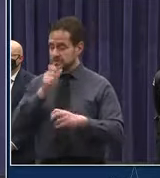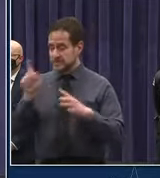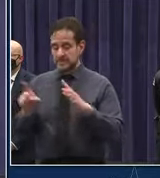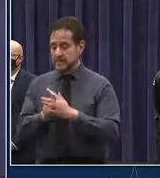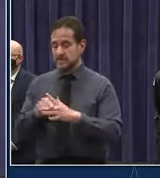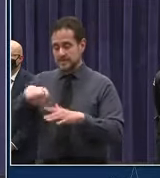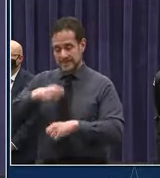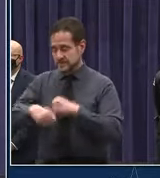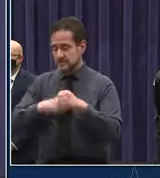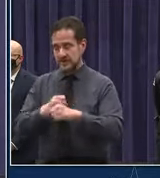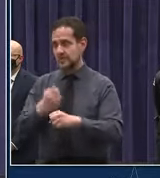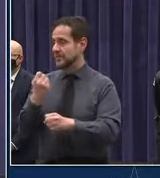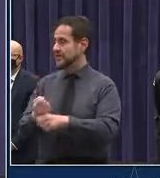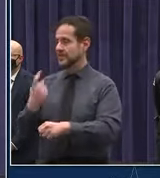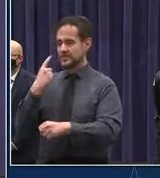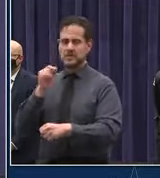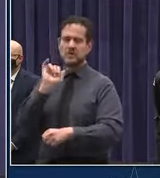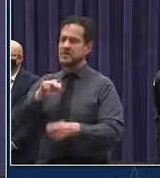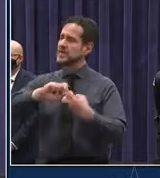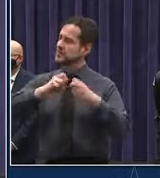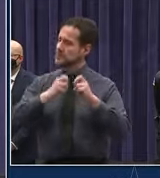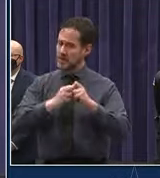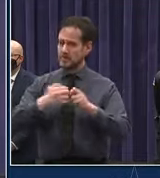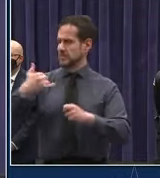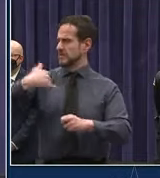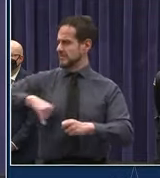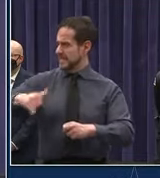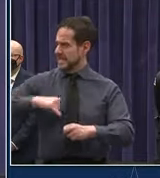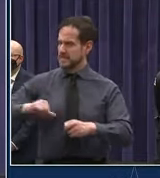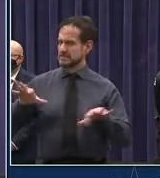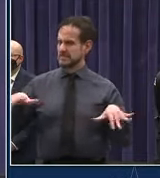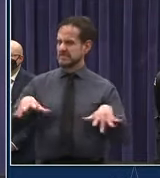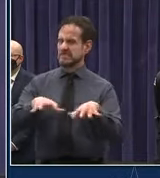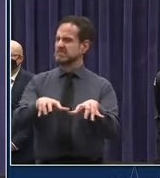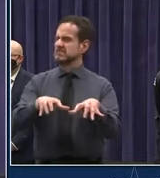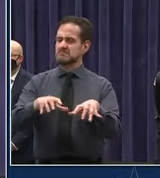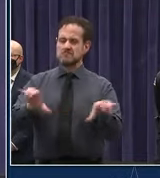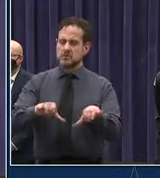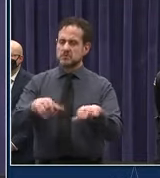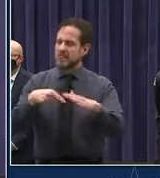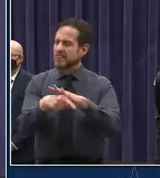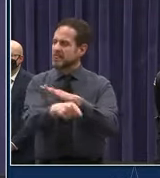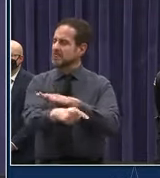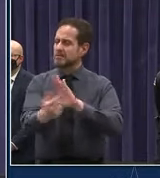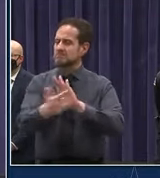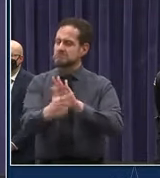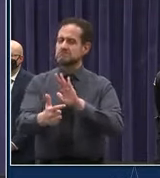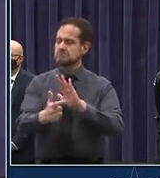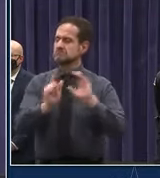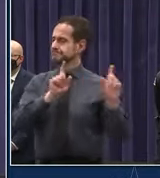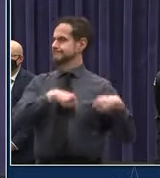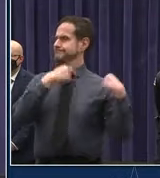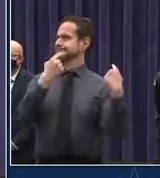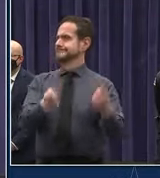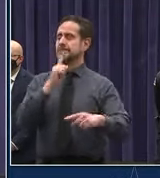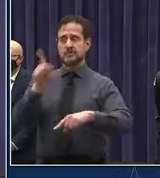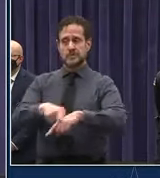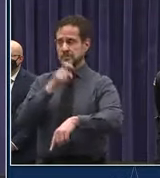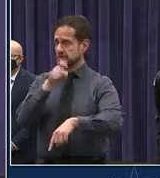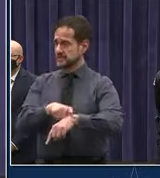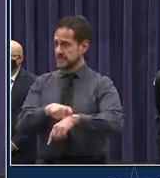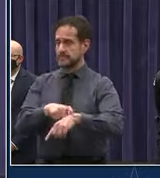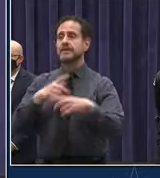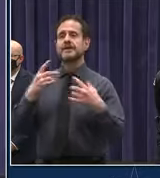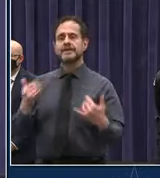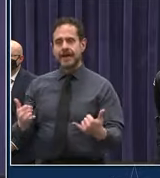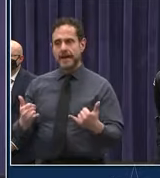mayor, to work with the stakeholders and leaders of Little Village to bring peace there